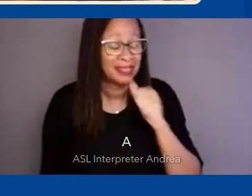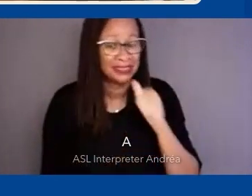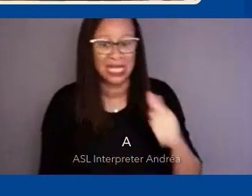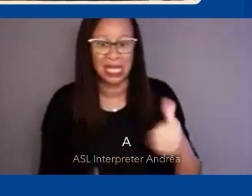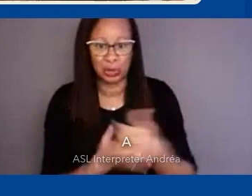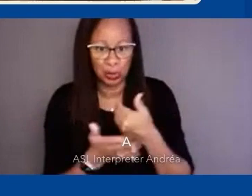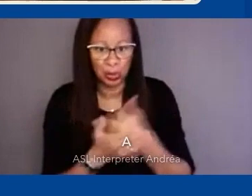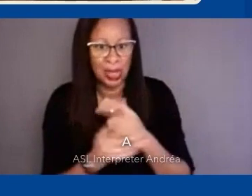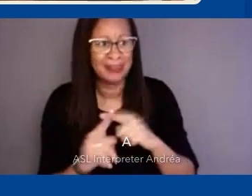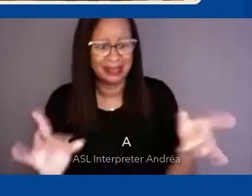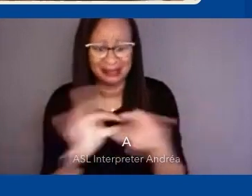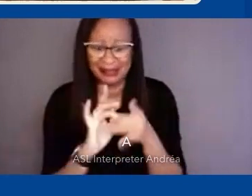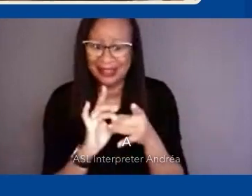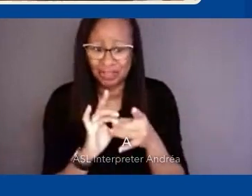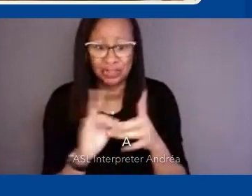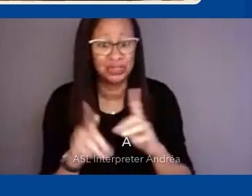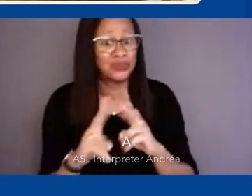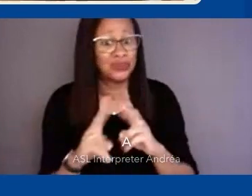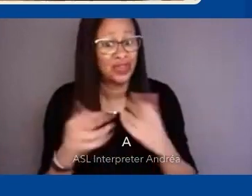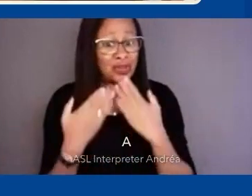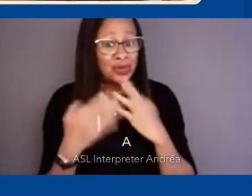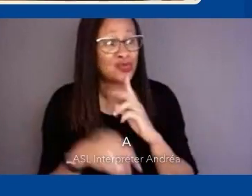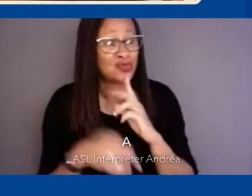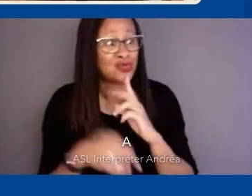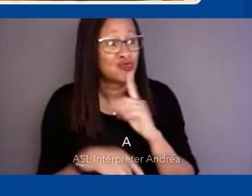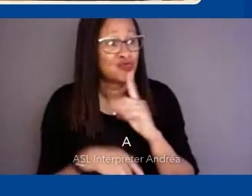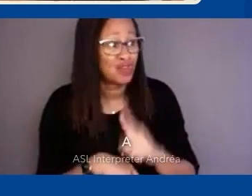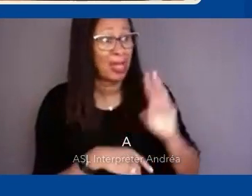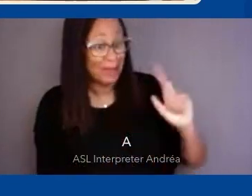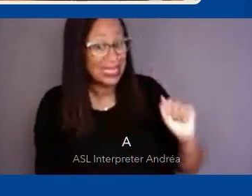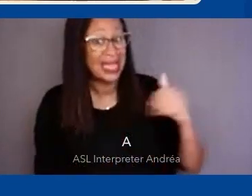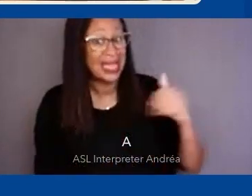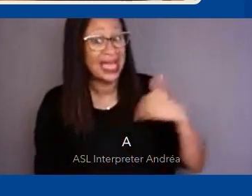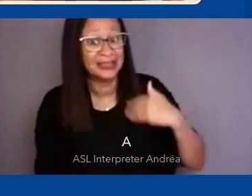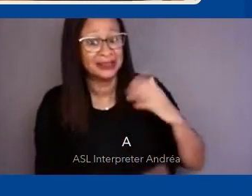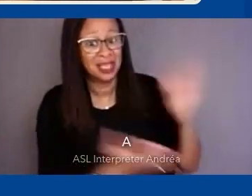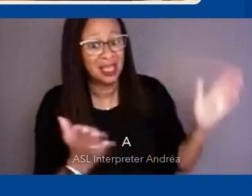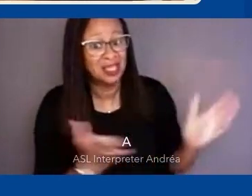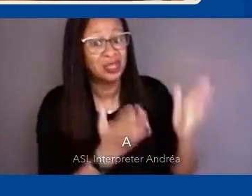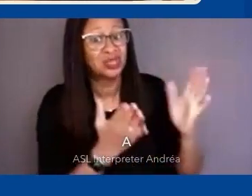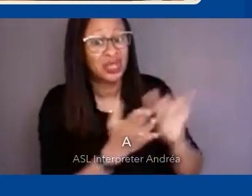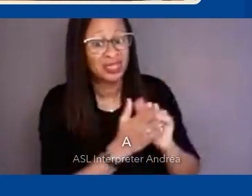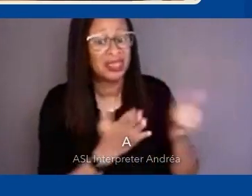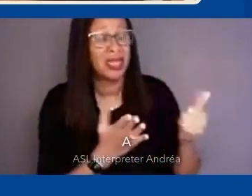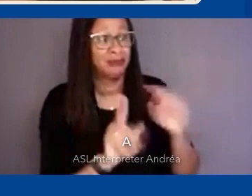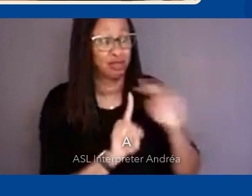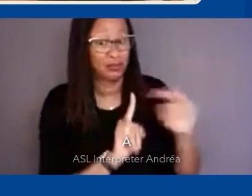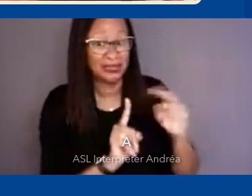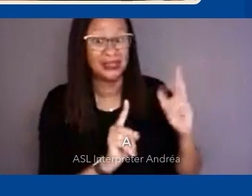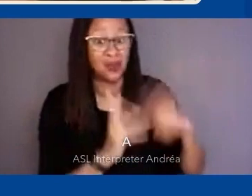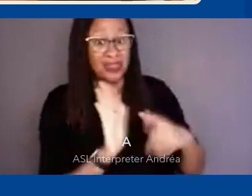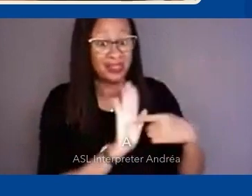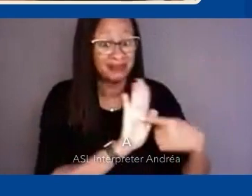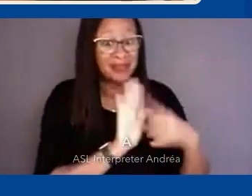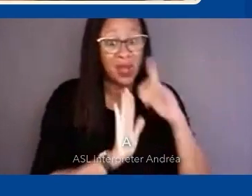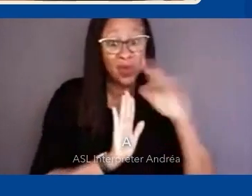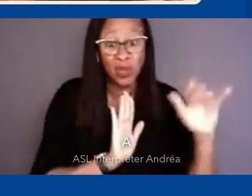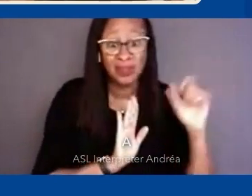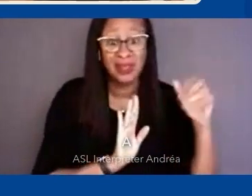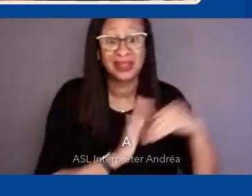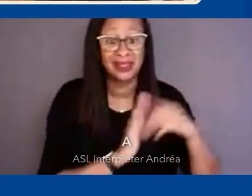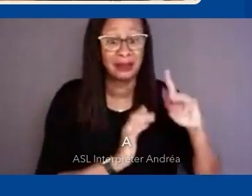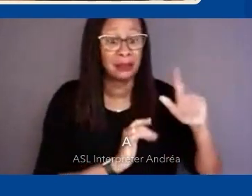very real. And so it puts a great responsibility on us to try to change that narrative, because